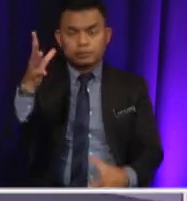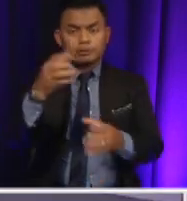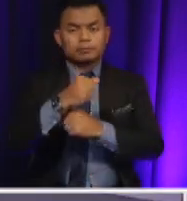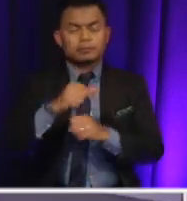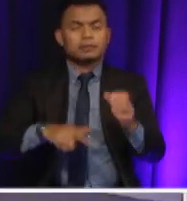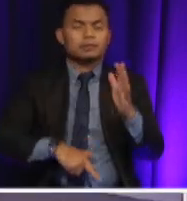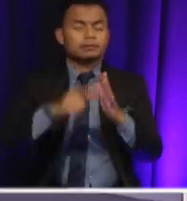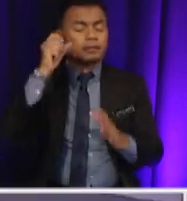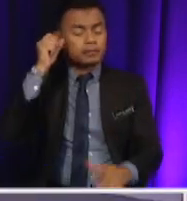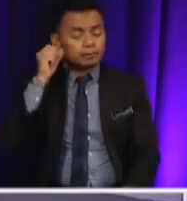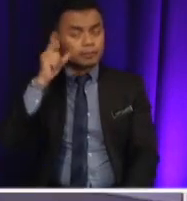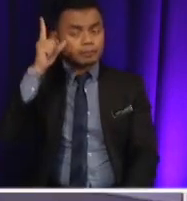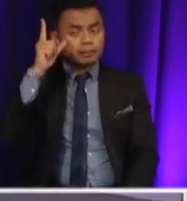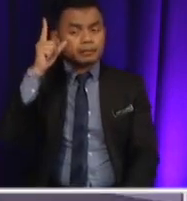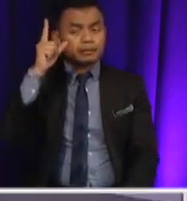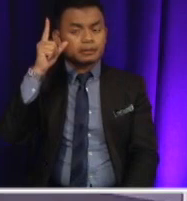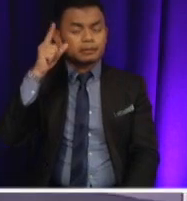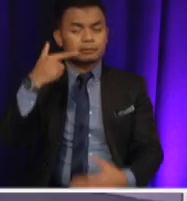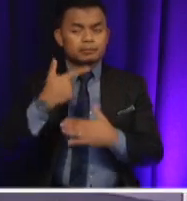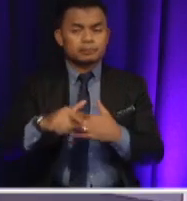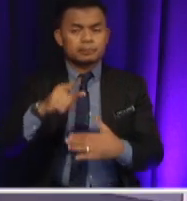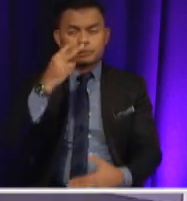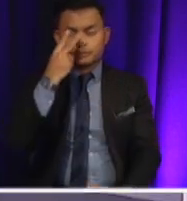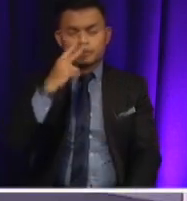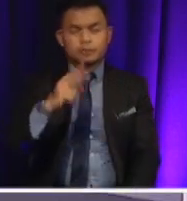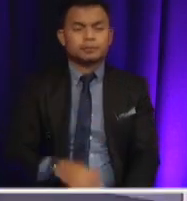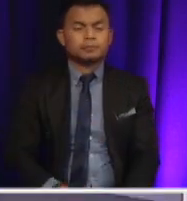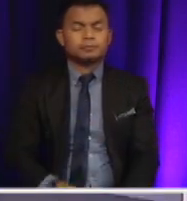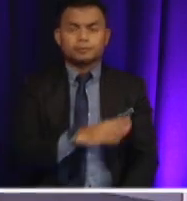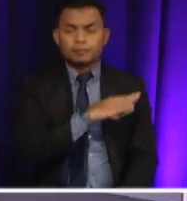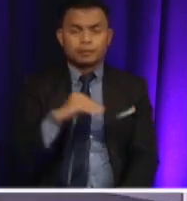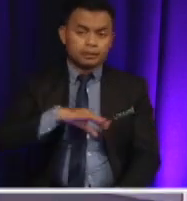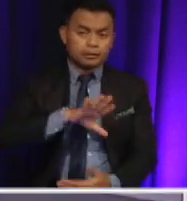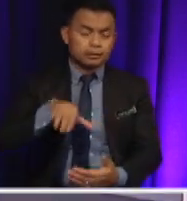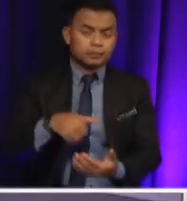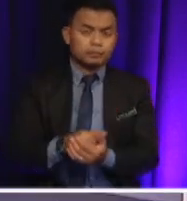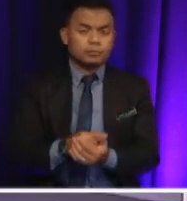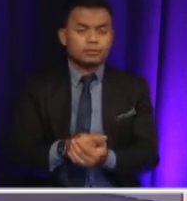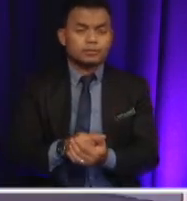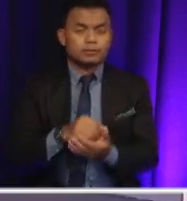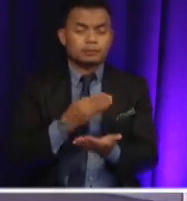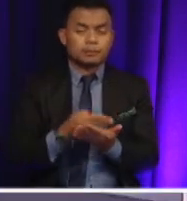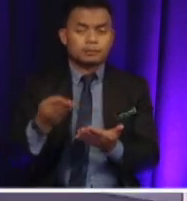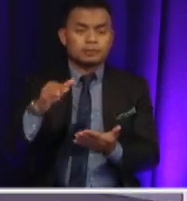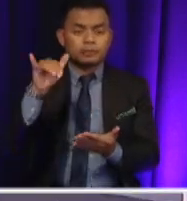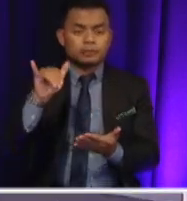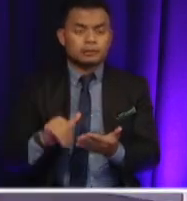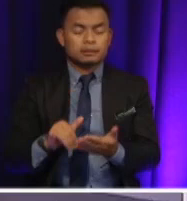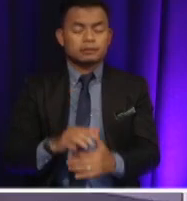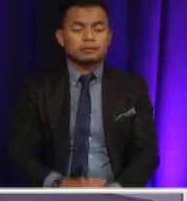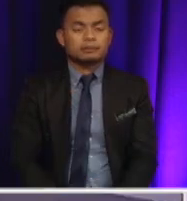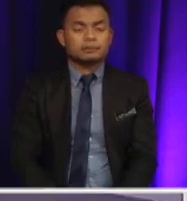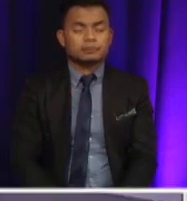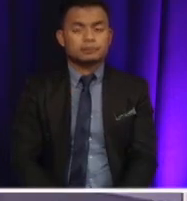see the pictures. All the items mentioned in the poem is on the live worksheet, and when you read the